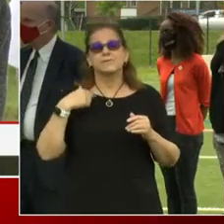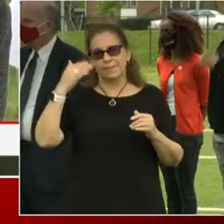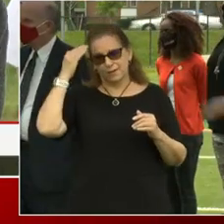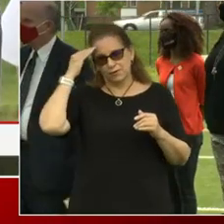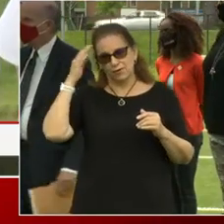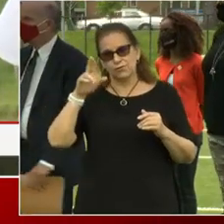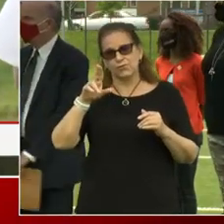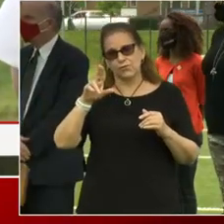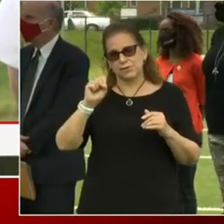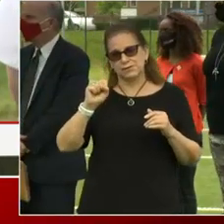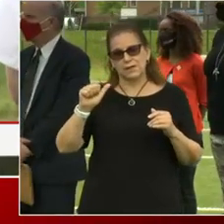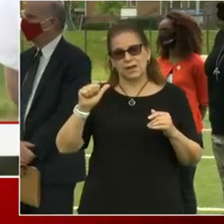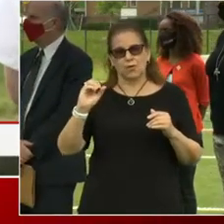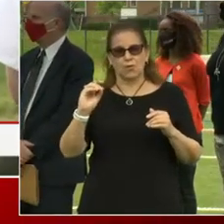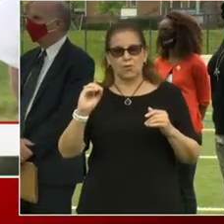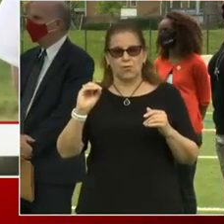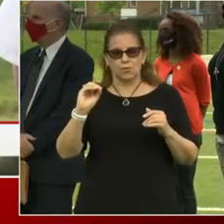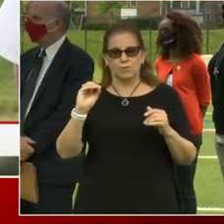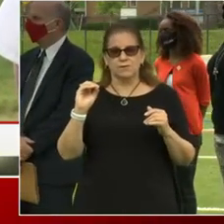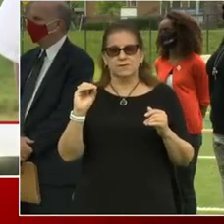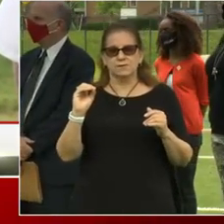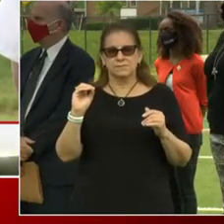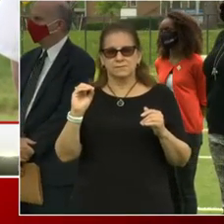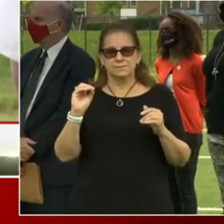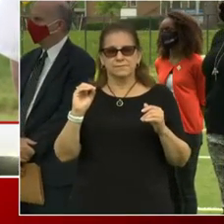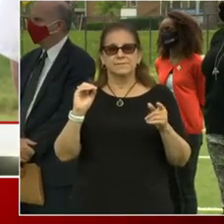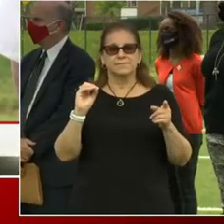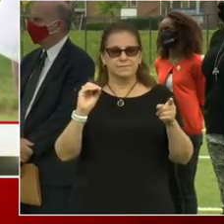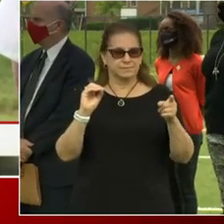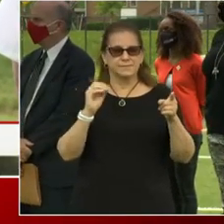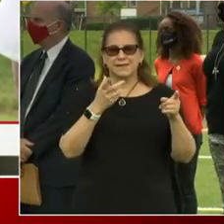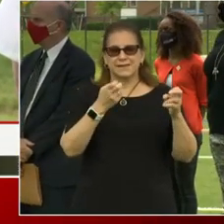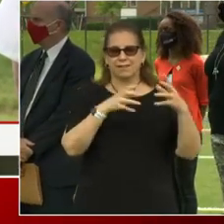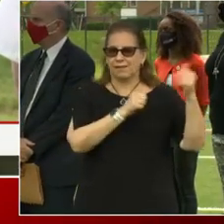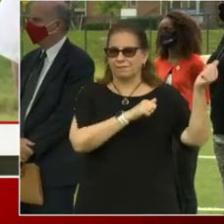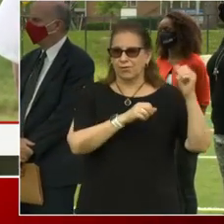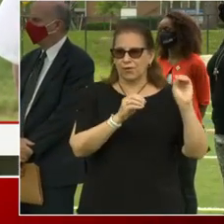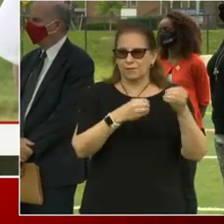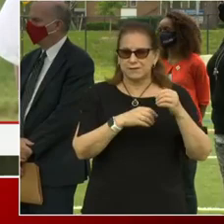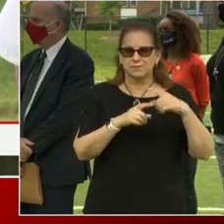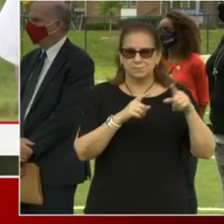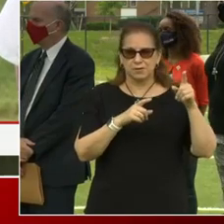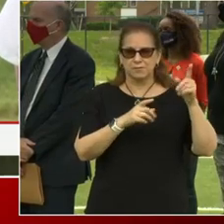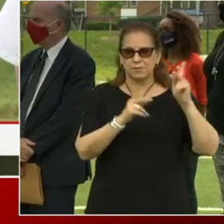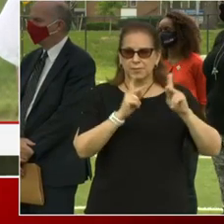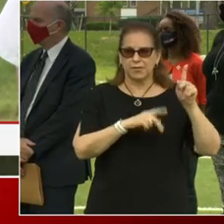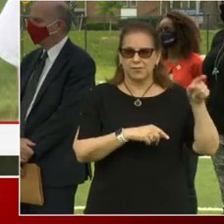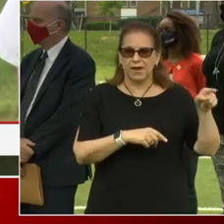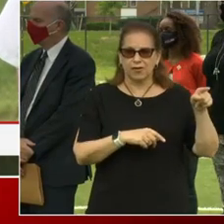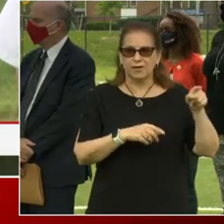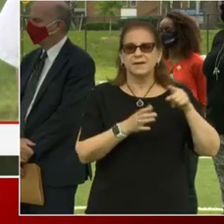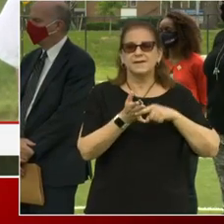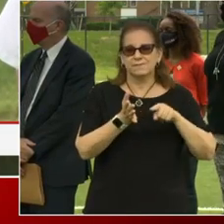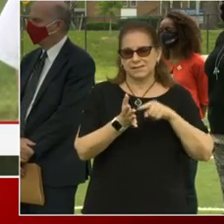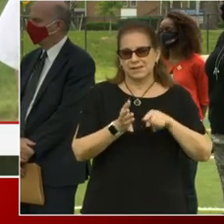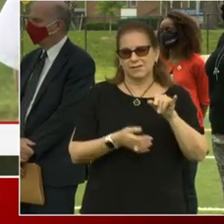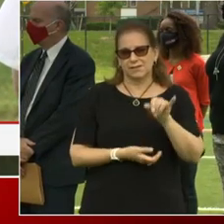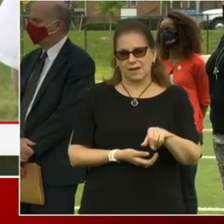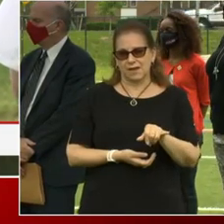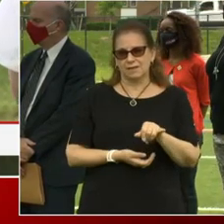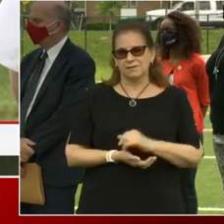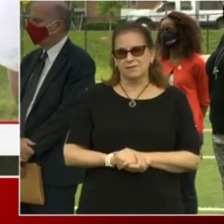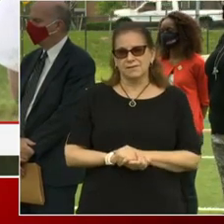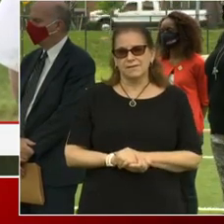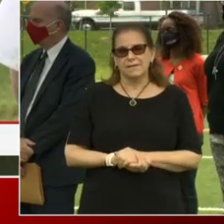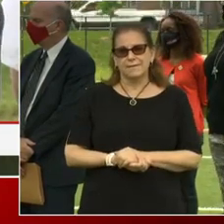USAO, before Jesse Liu left office, it was investigating the matter. She